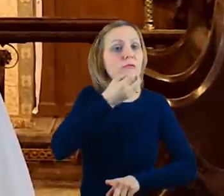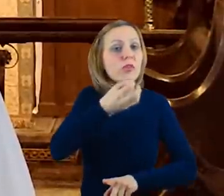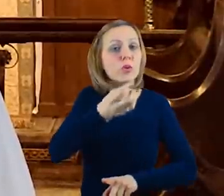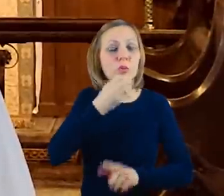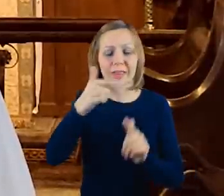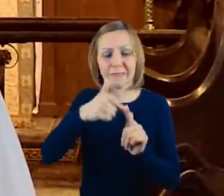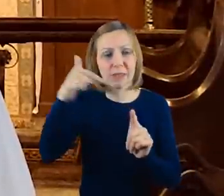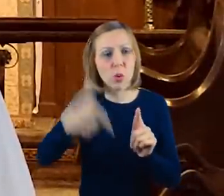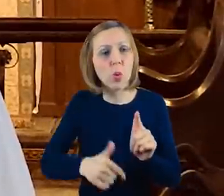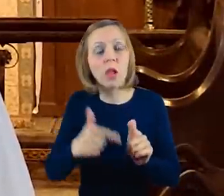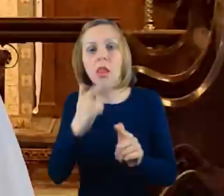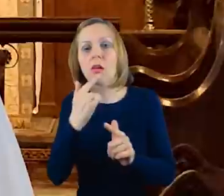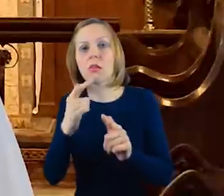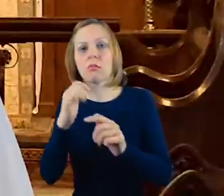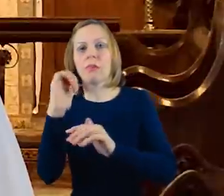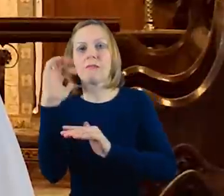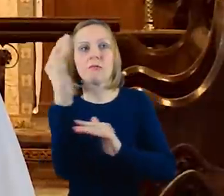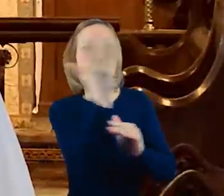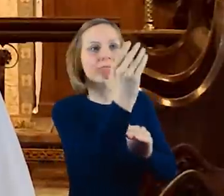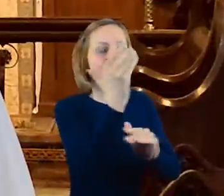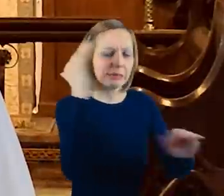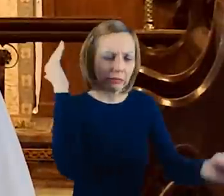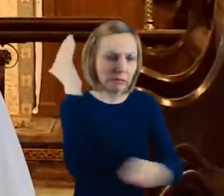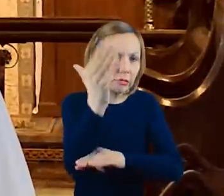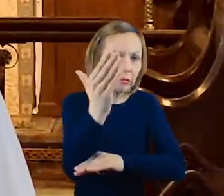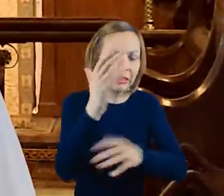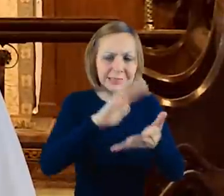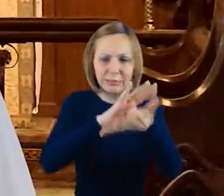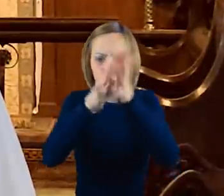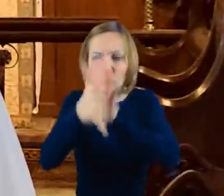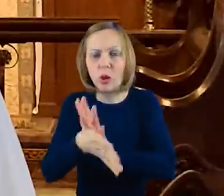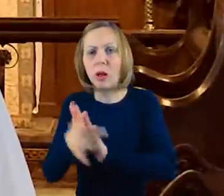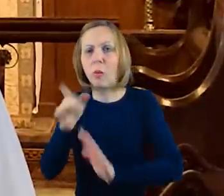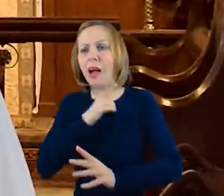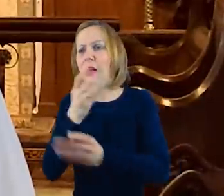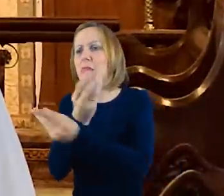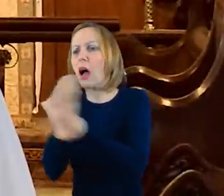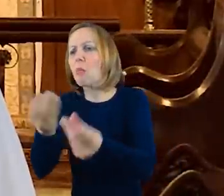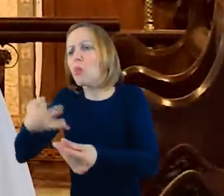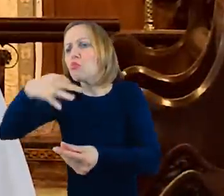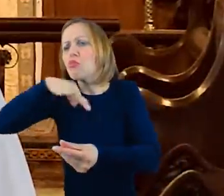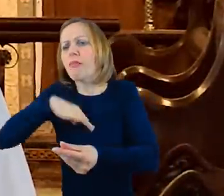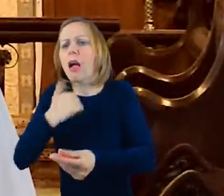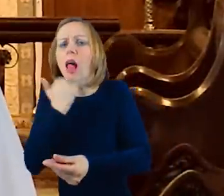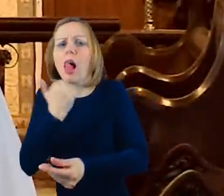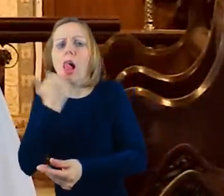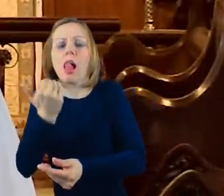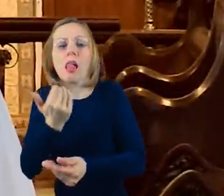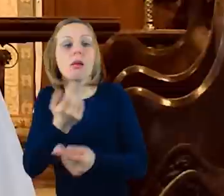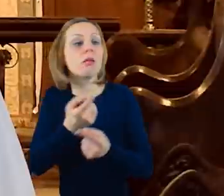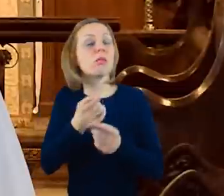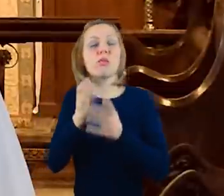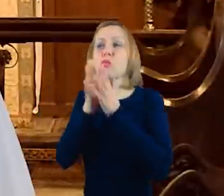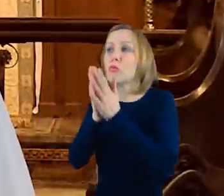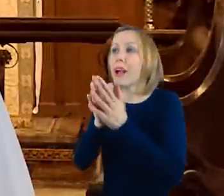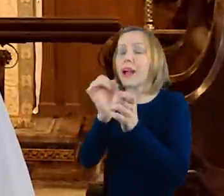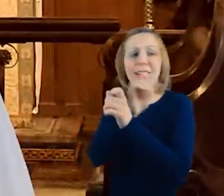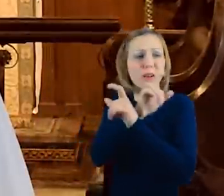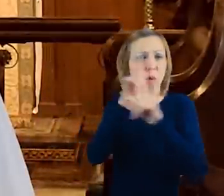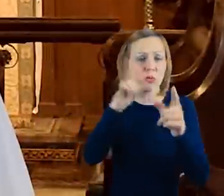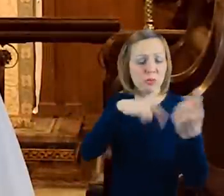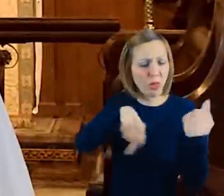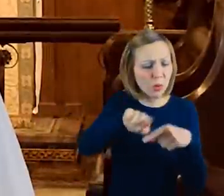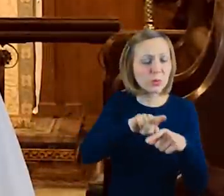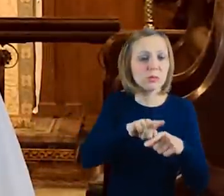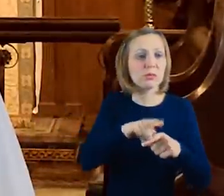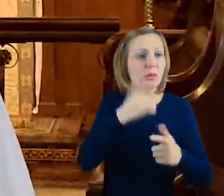few. Lord, we pray, may those who sow in tears reap with shouts of